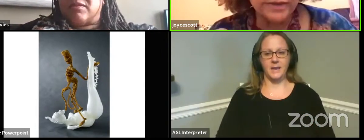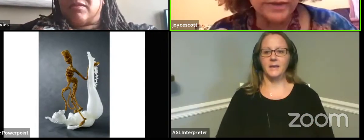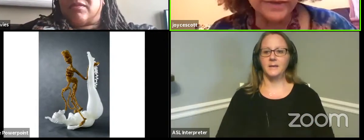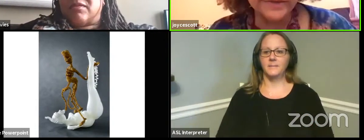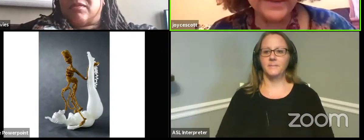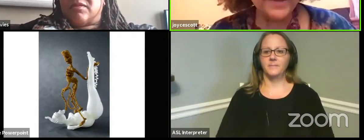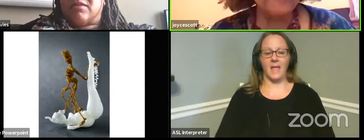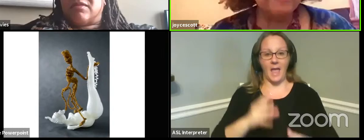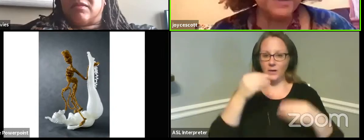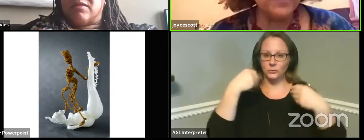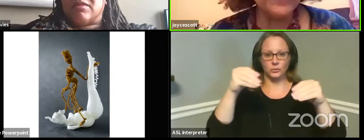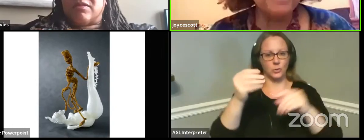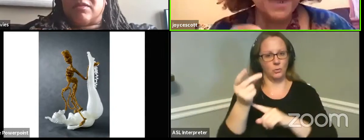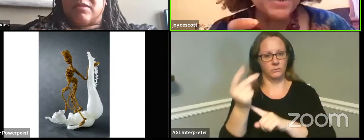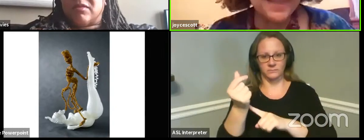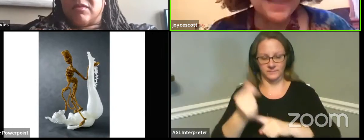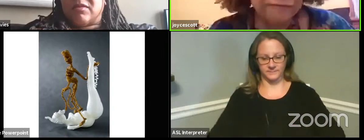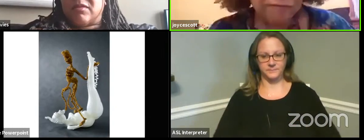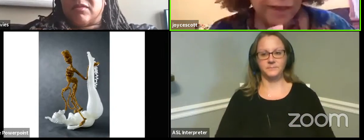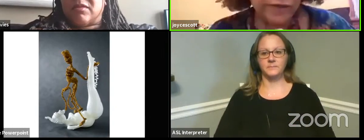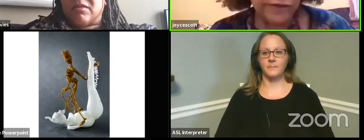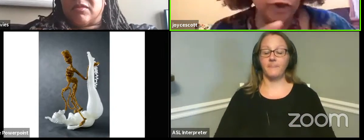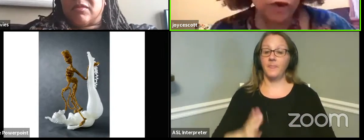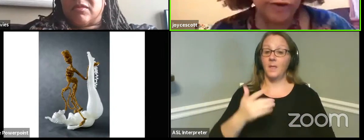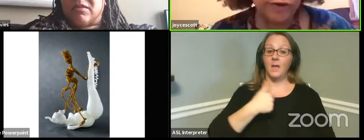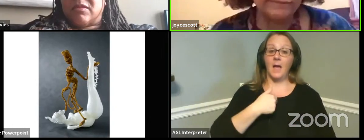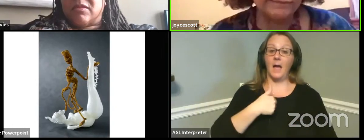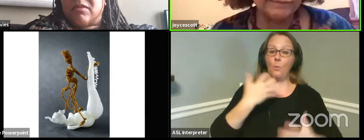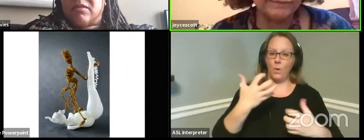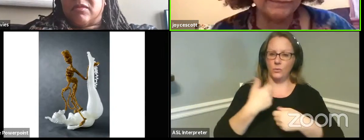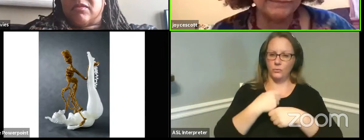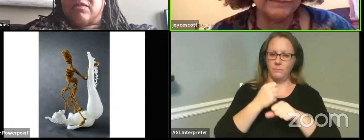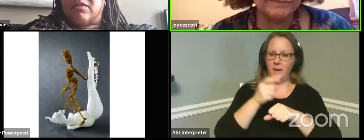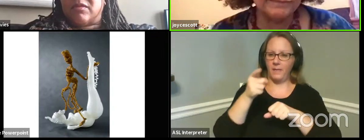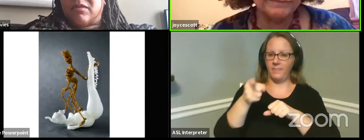The test for me was to make that figure alluring.